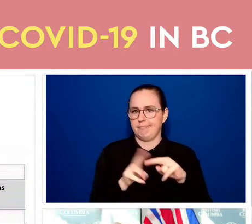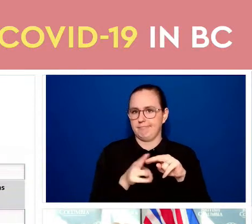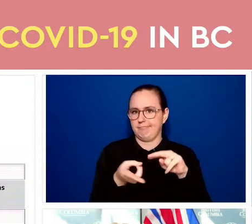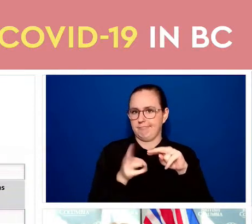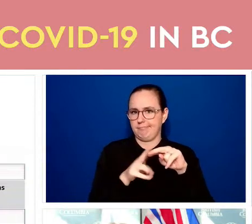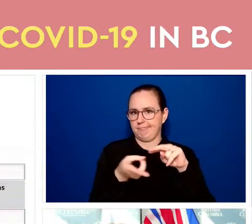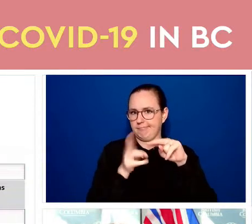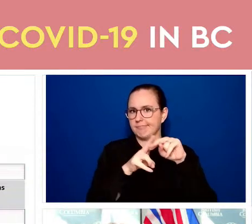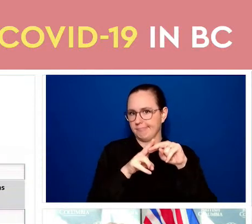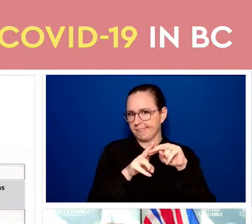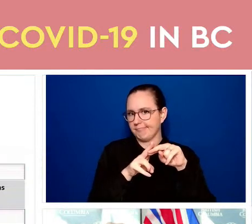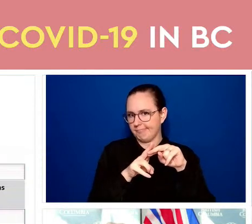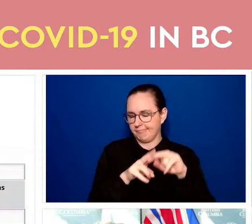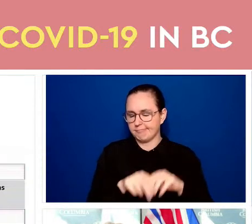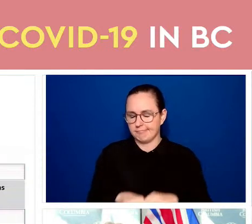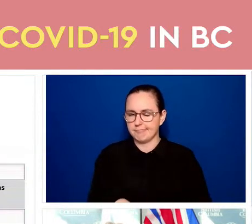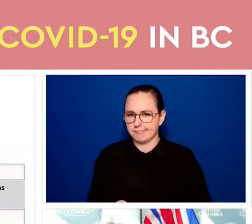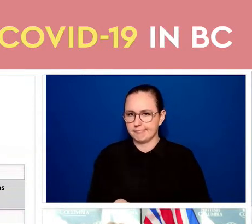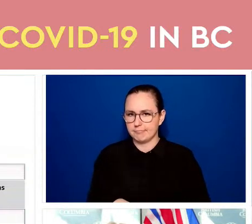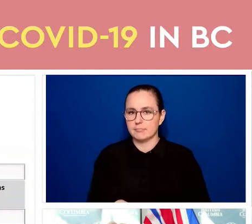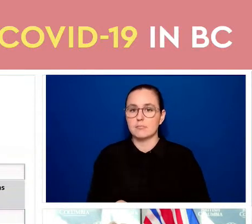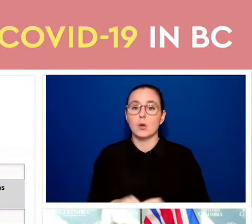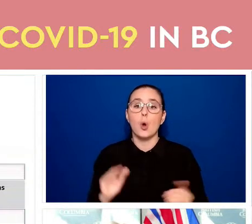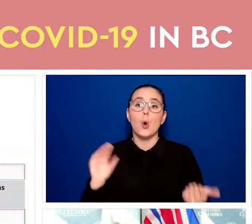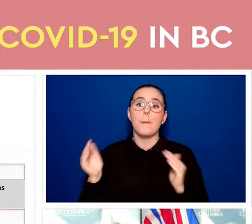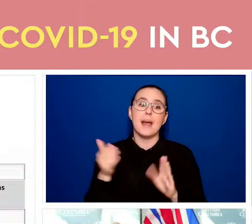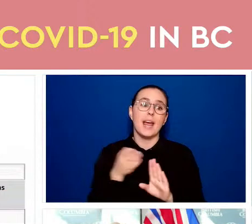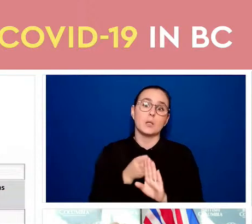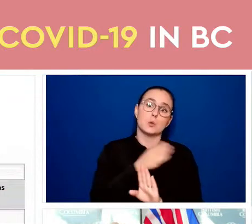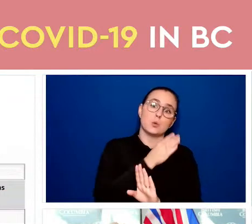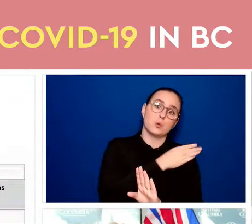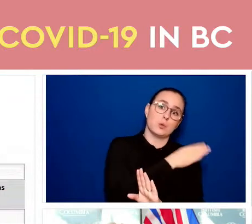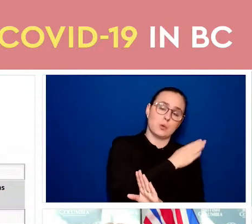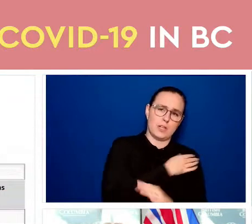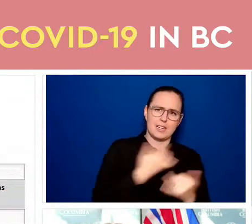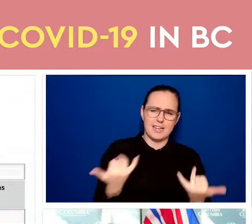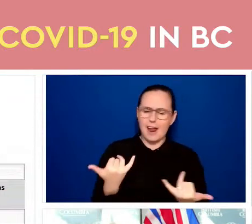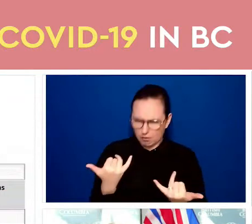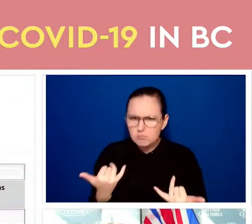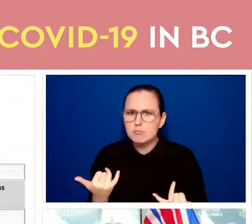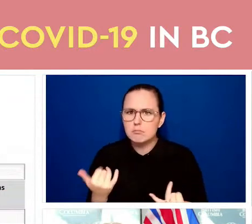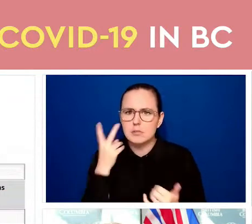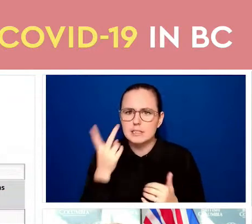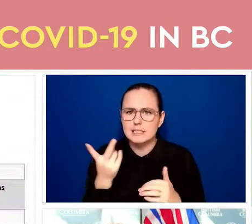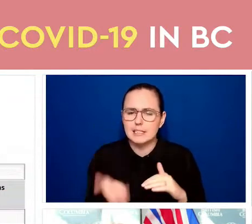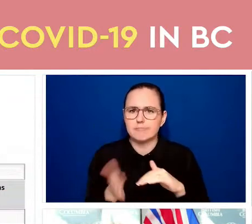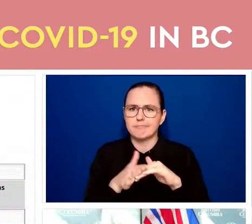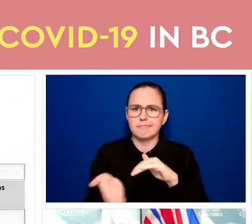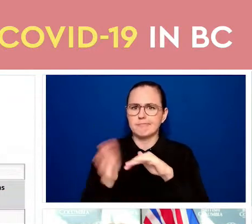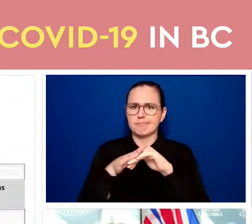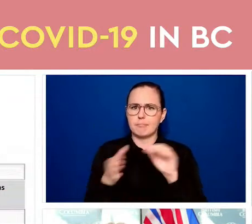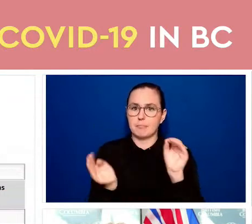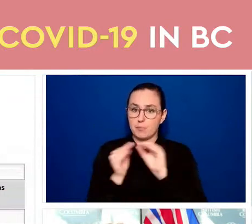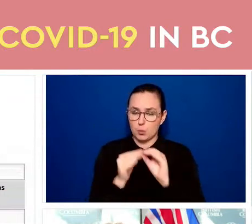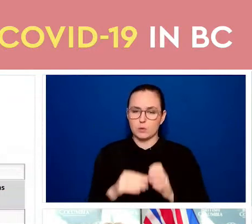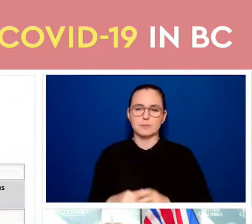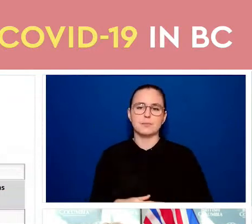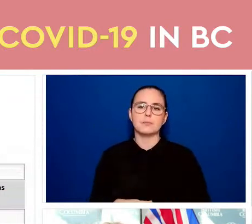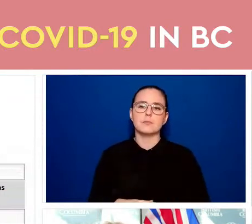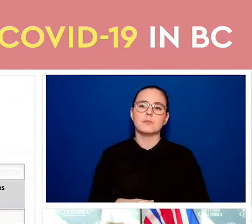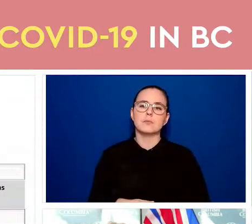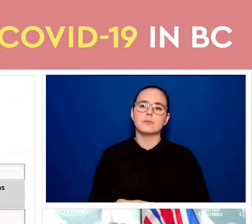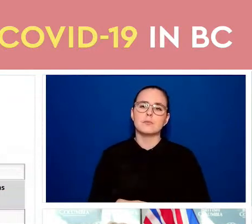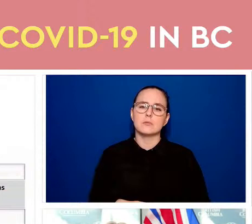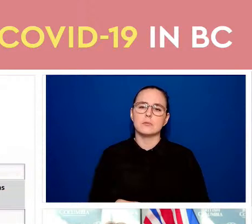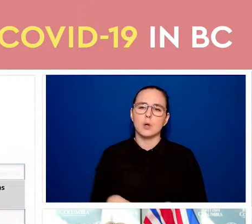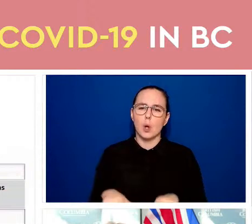week, compared to what we've been seeing over the course of the pandemic. We're also watching very carefully